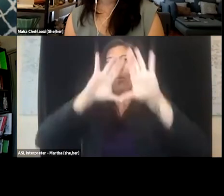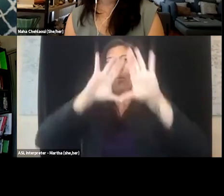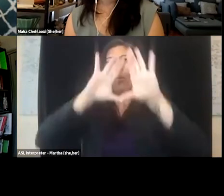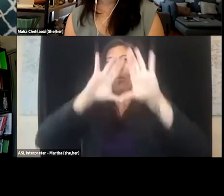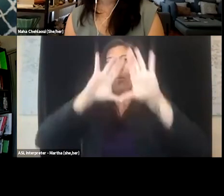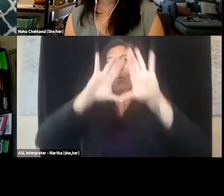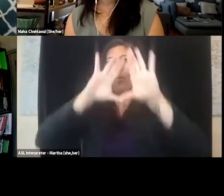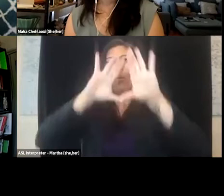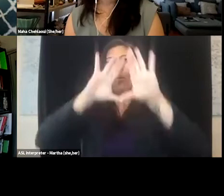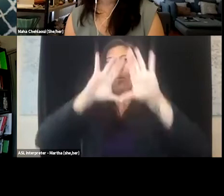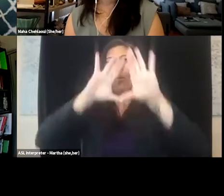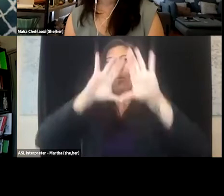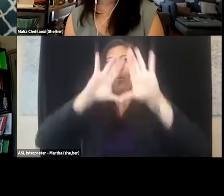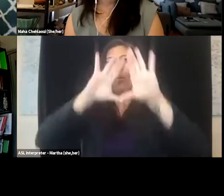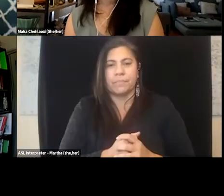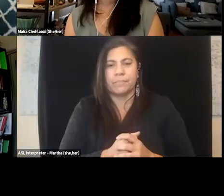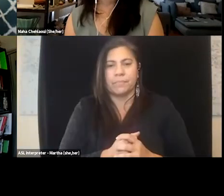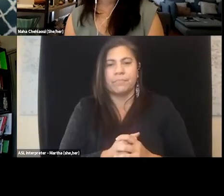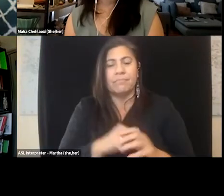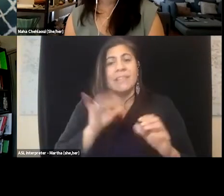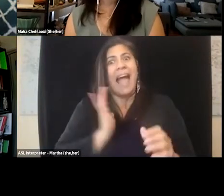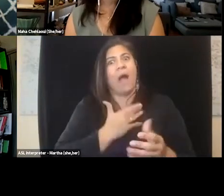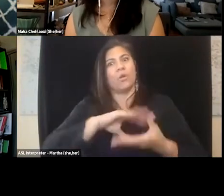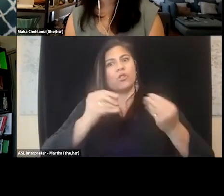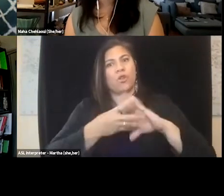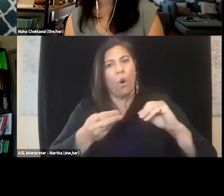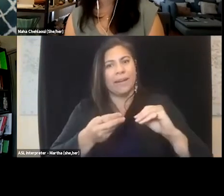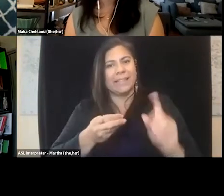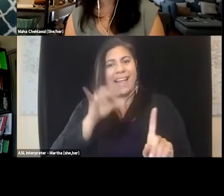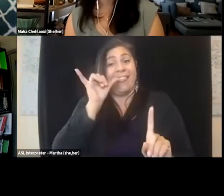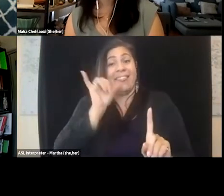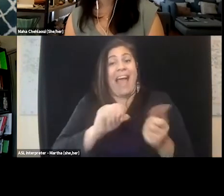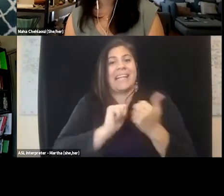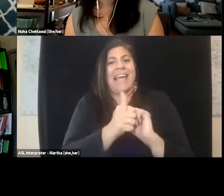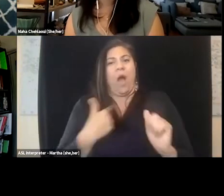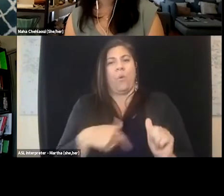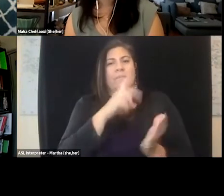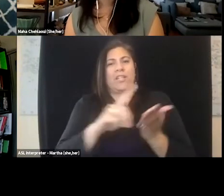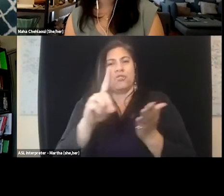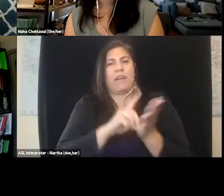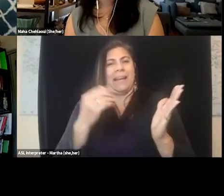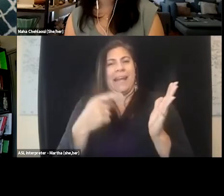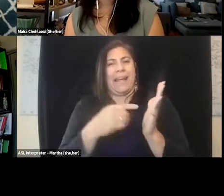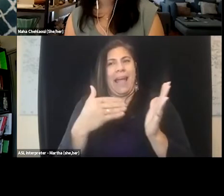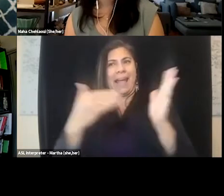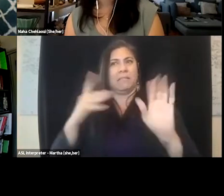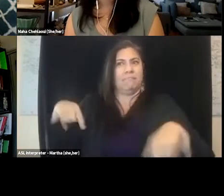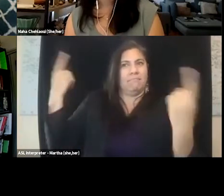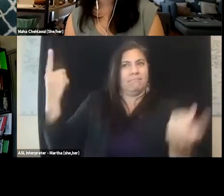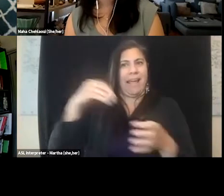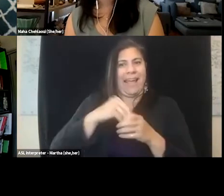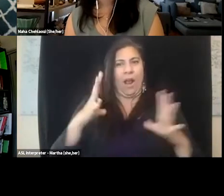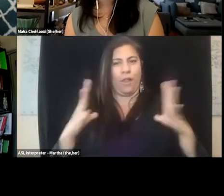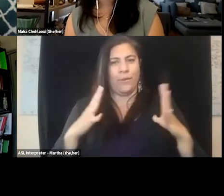stories. That's how we have been discriminated against in Hollywood. Whenever there's a story that's being told about